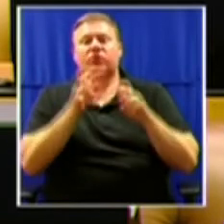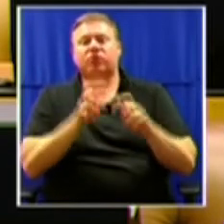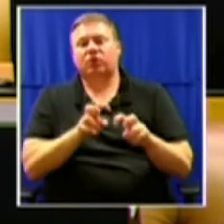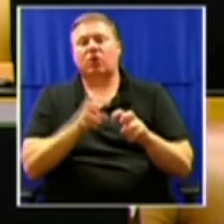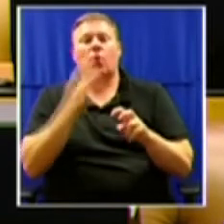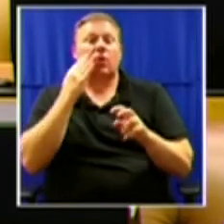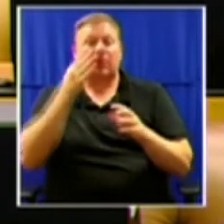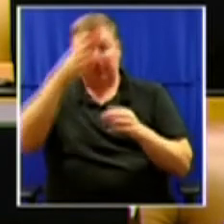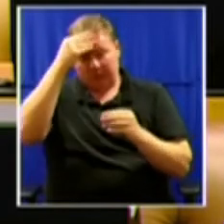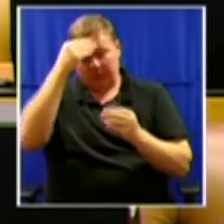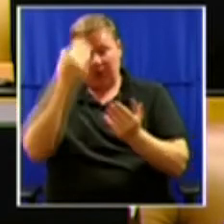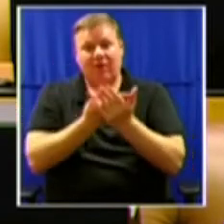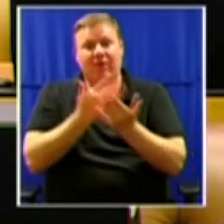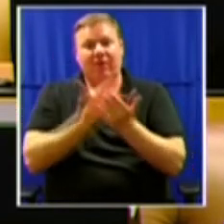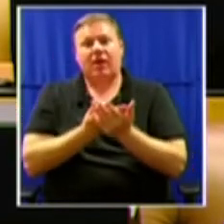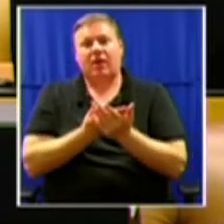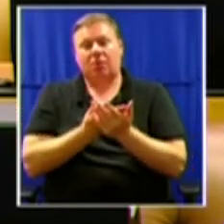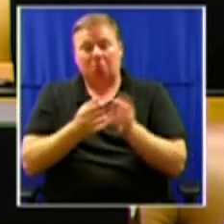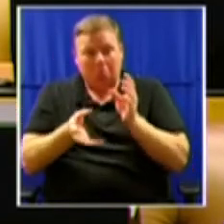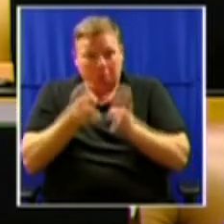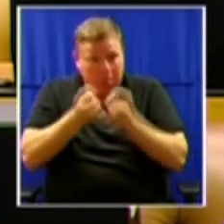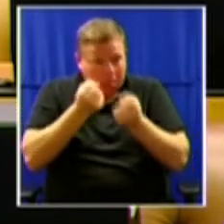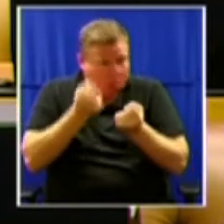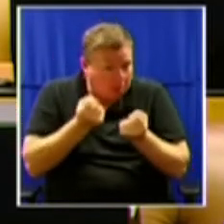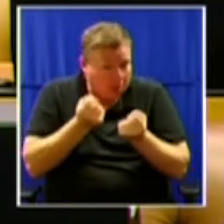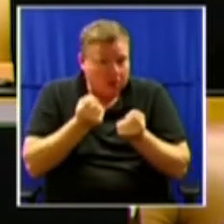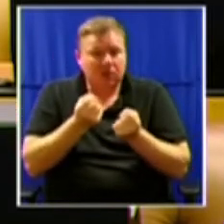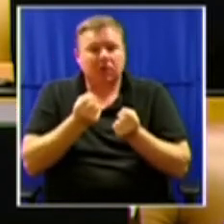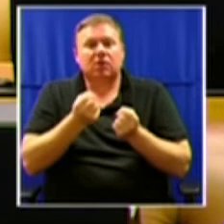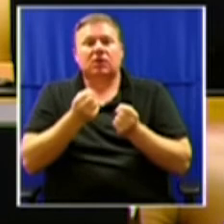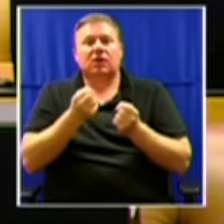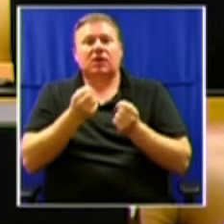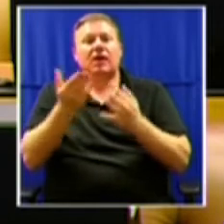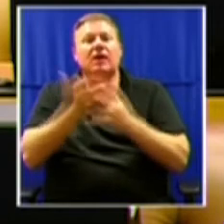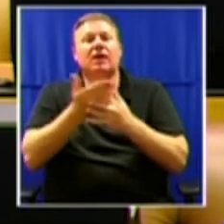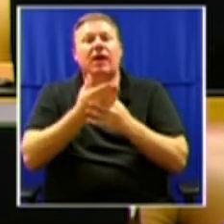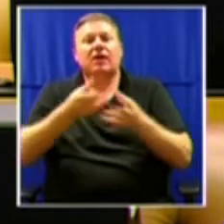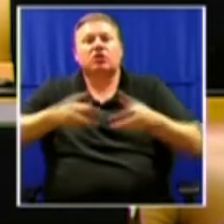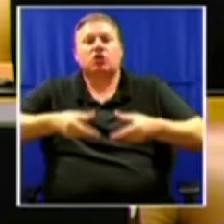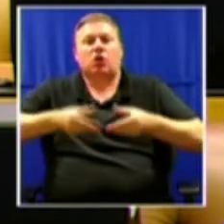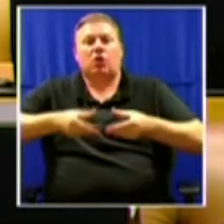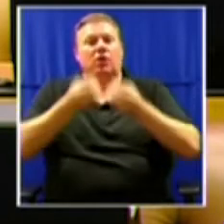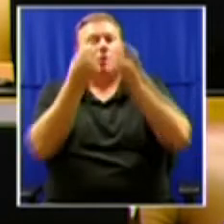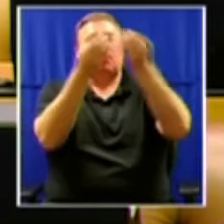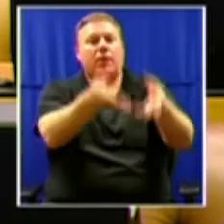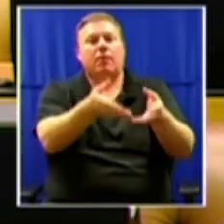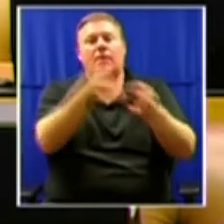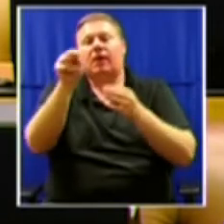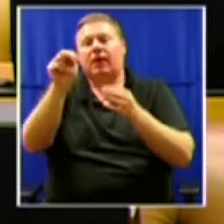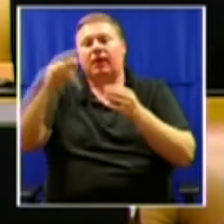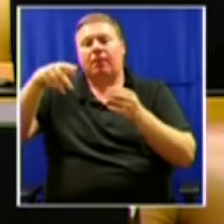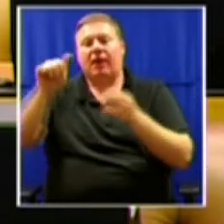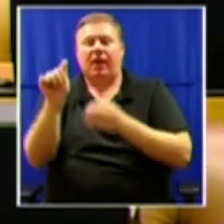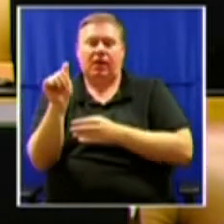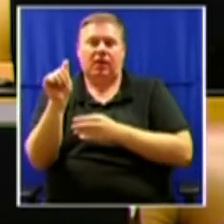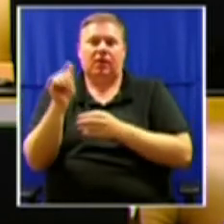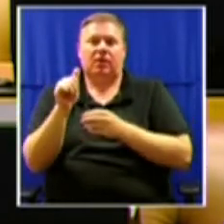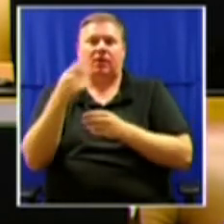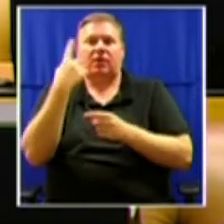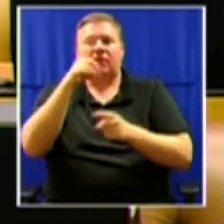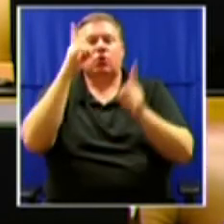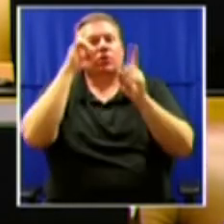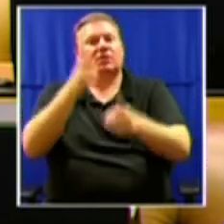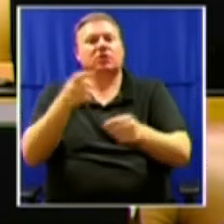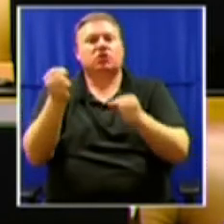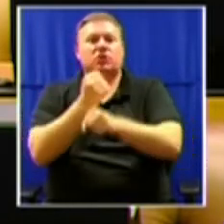relevant information has been obtained, the case dockets will be referred to the National Prosecuting Authority for decision